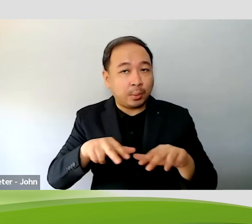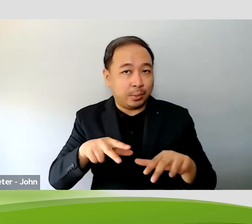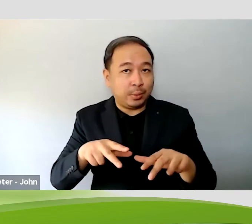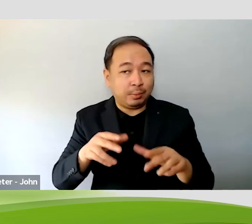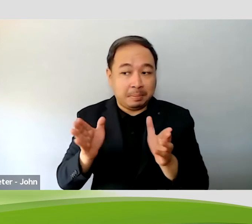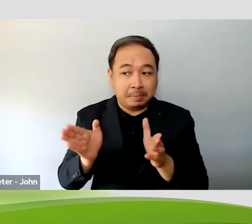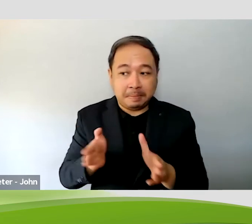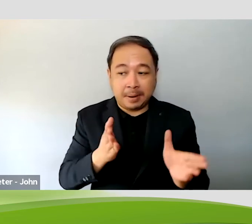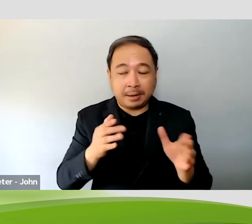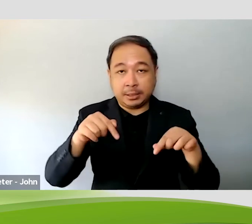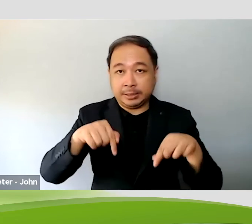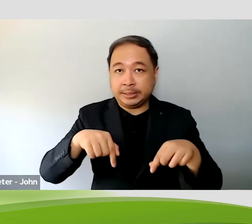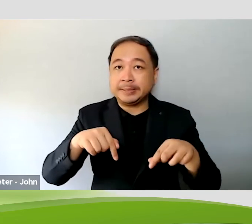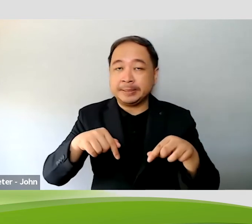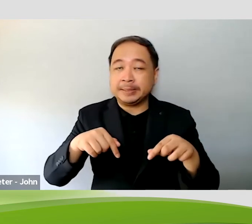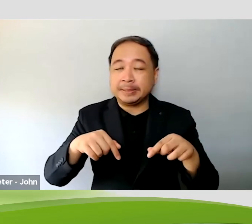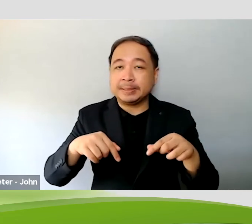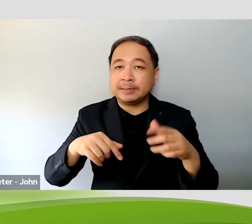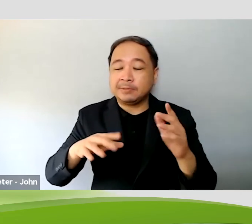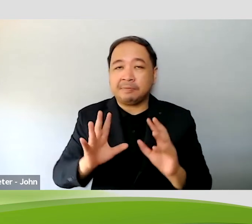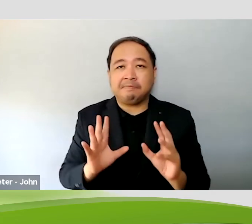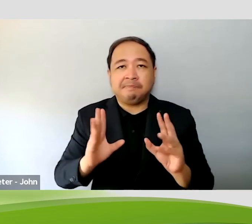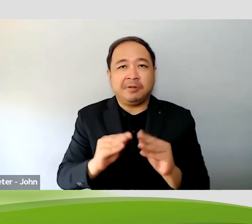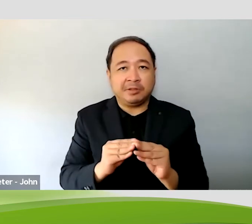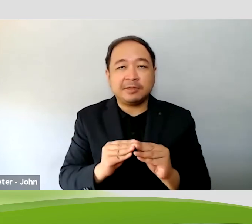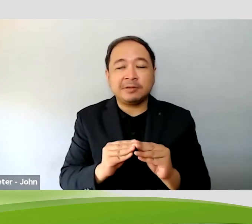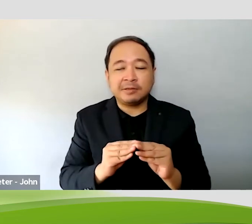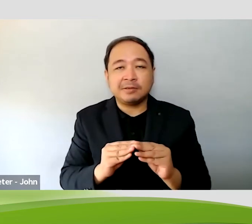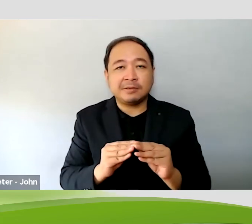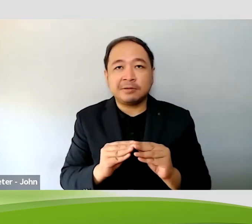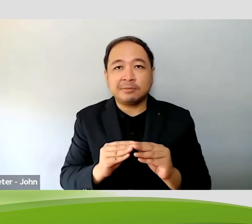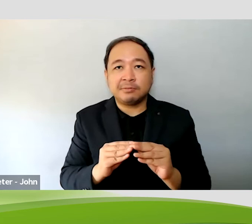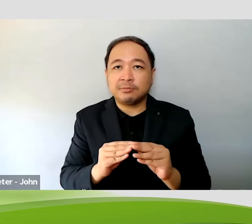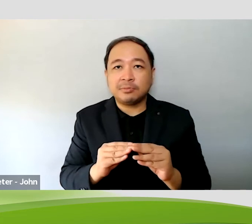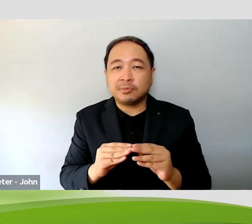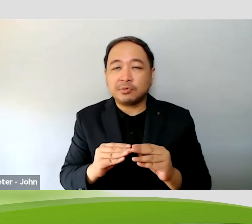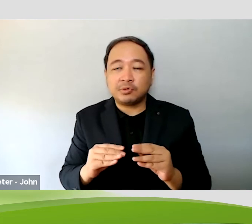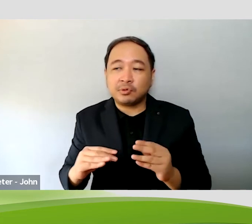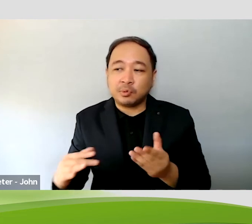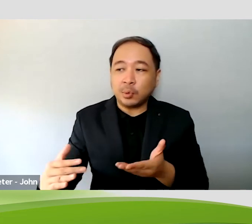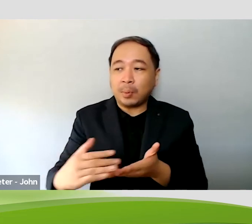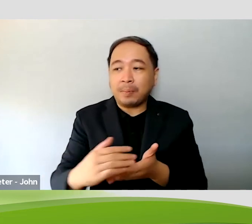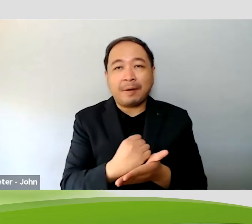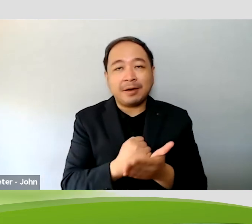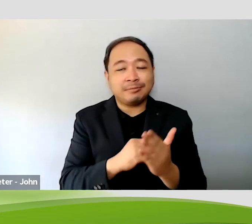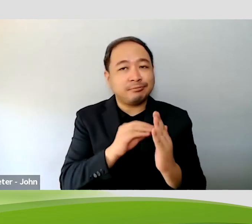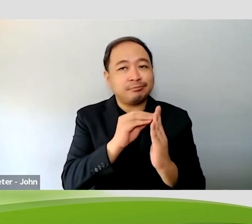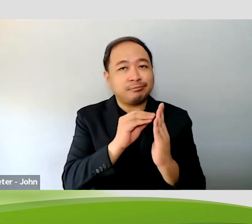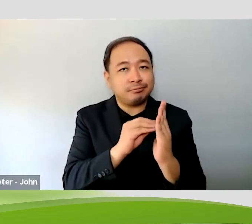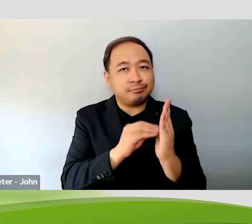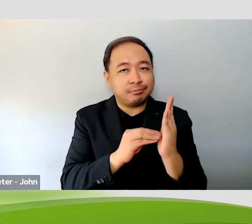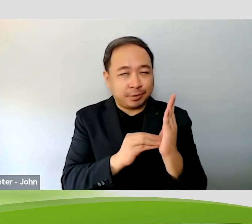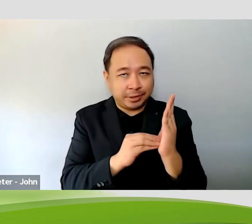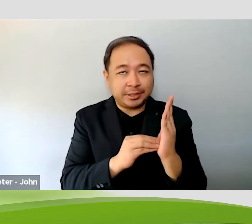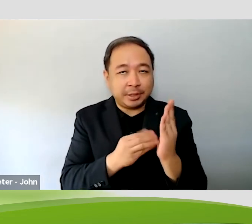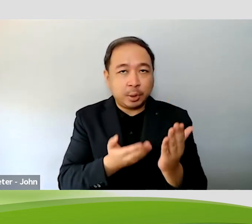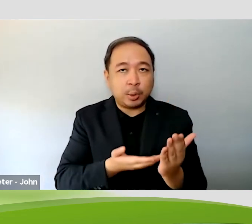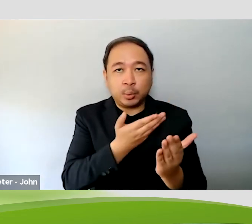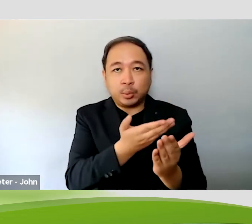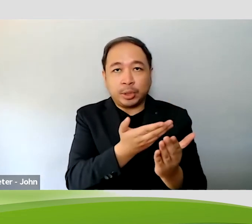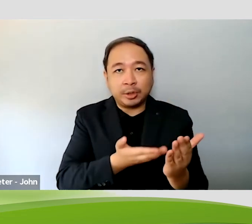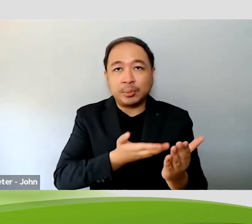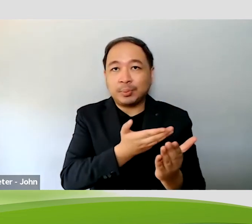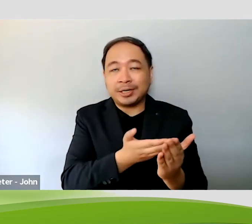their efforts in compiling these recommendations for the 3 substantive sessions.